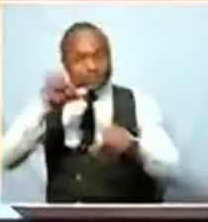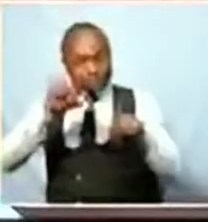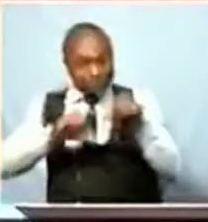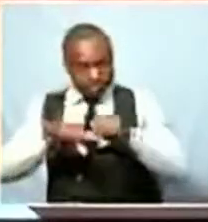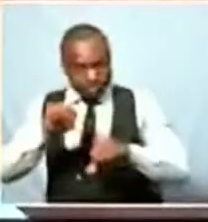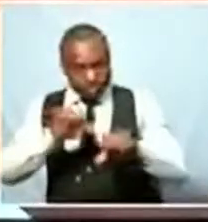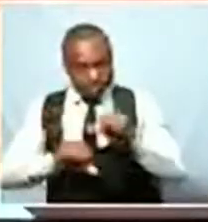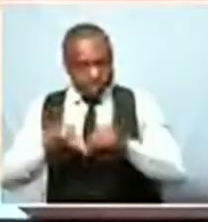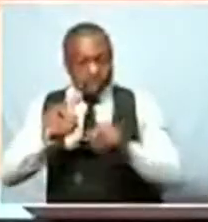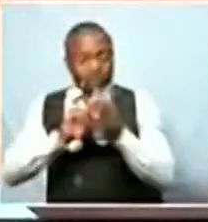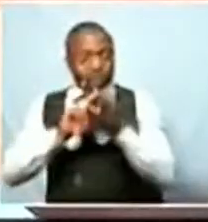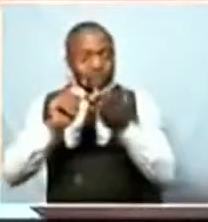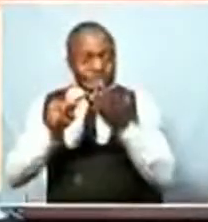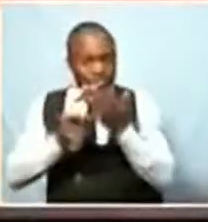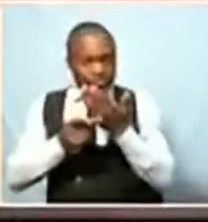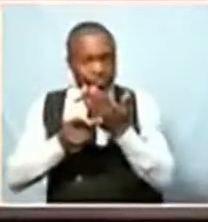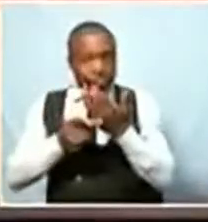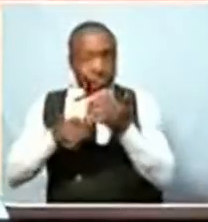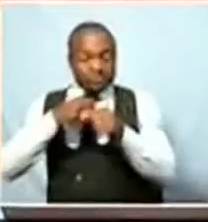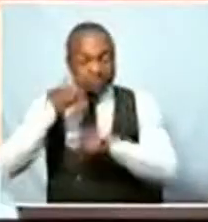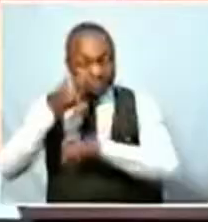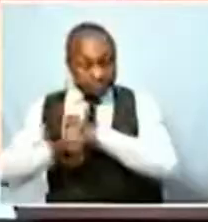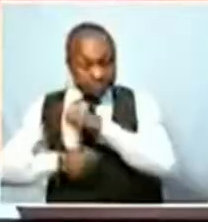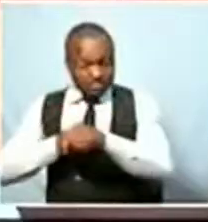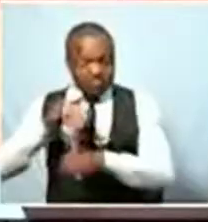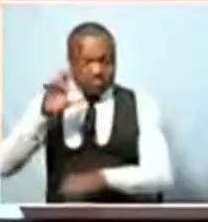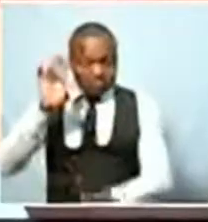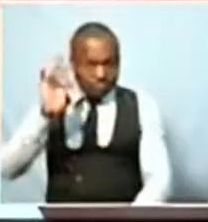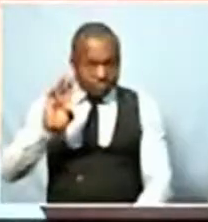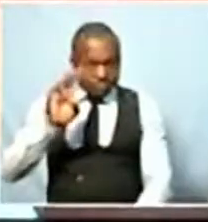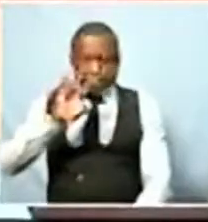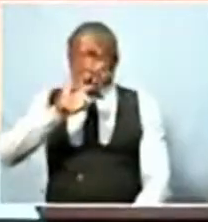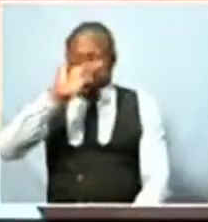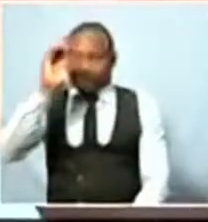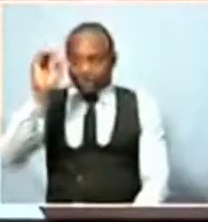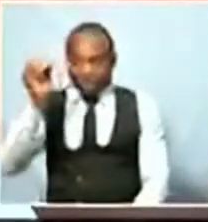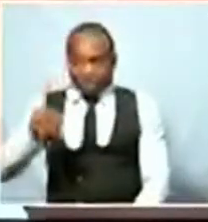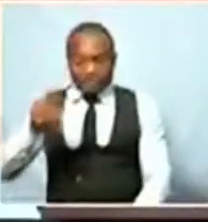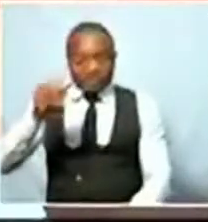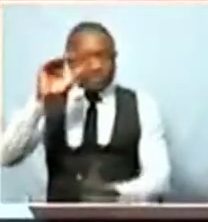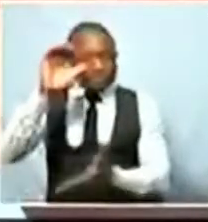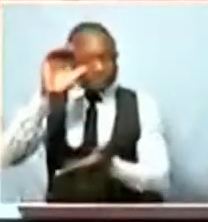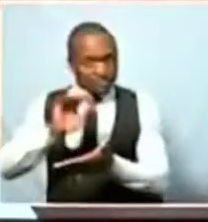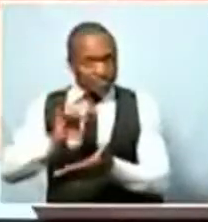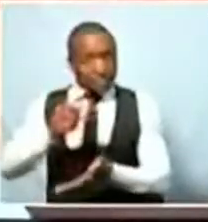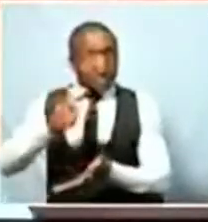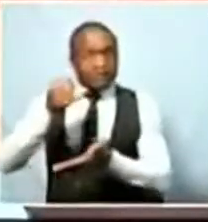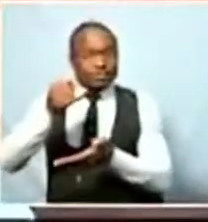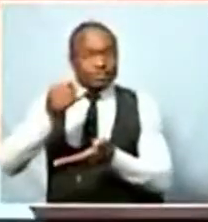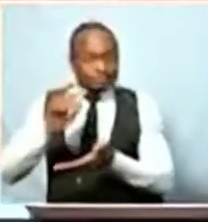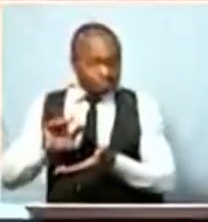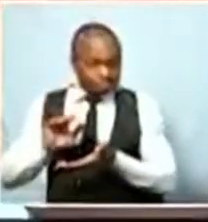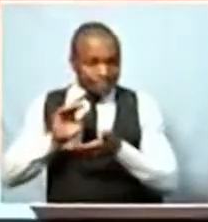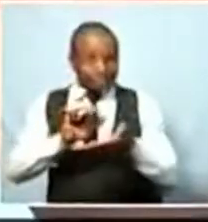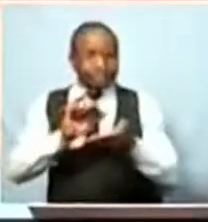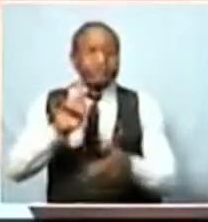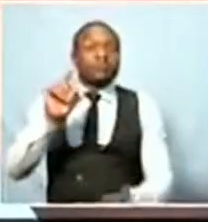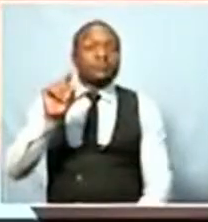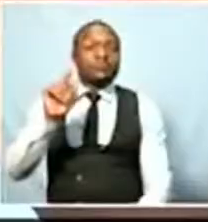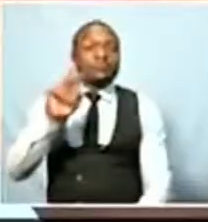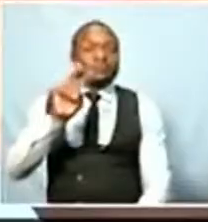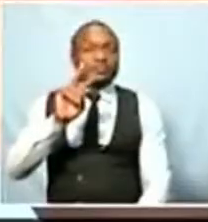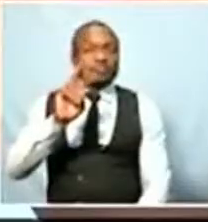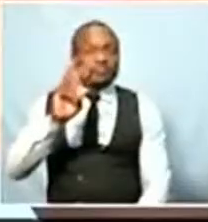Program, has suffered a 7% reduction in budget allocation for the year